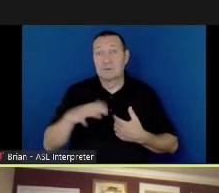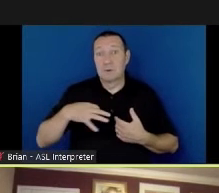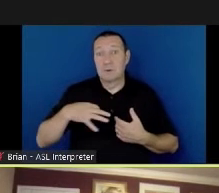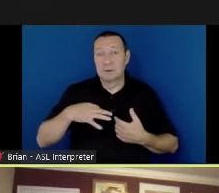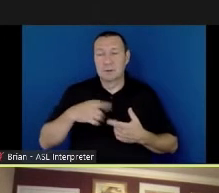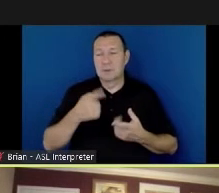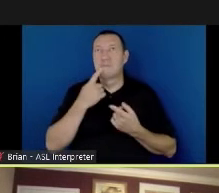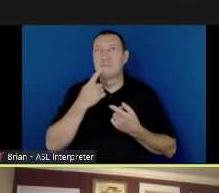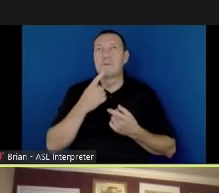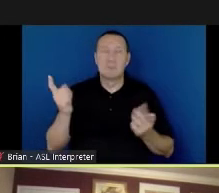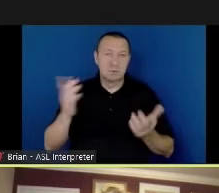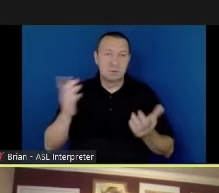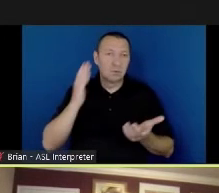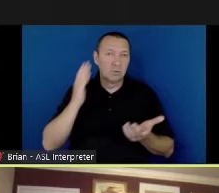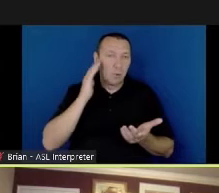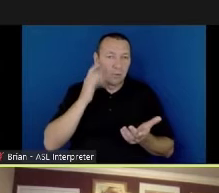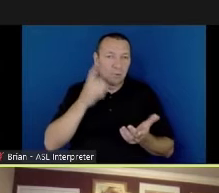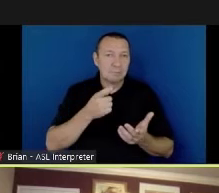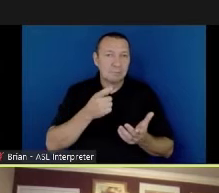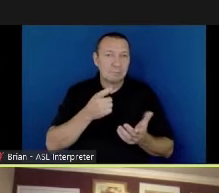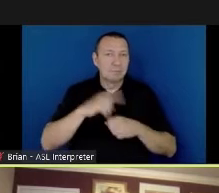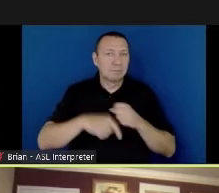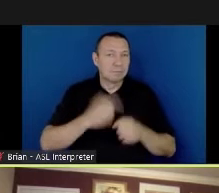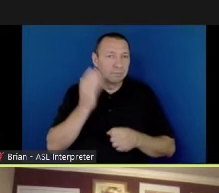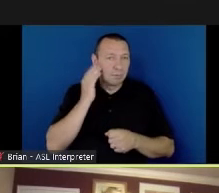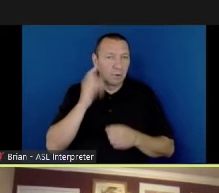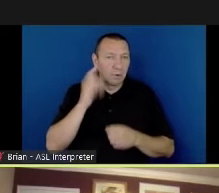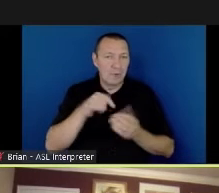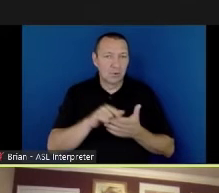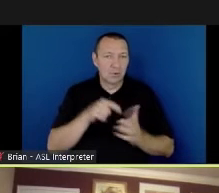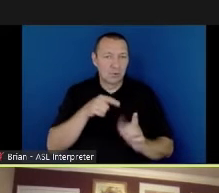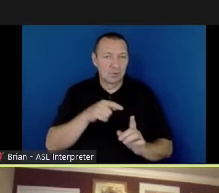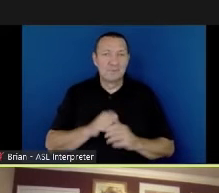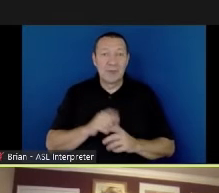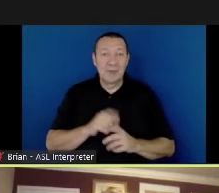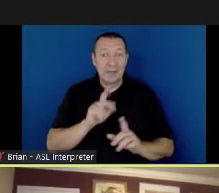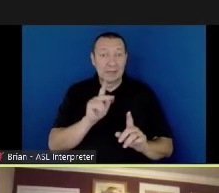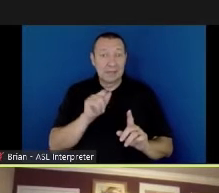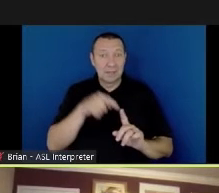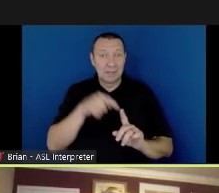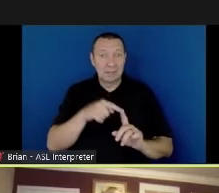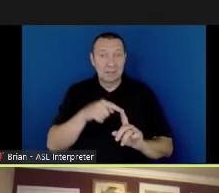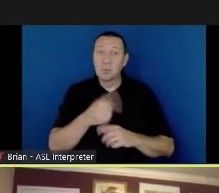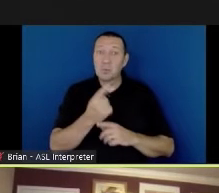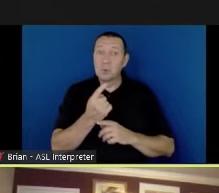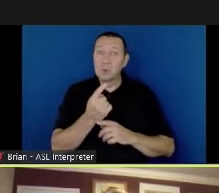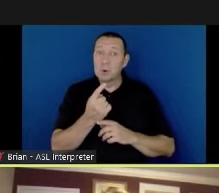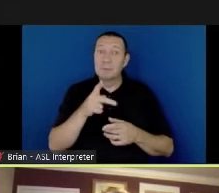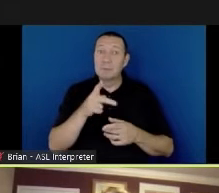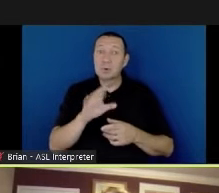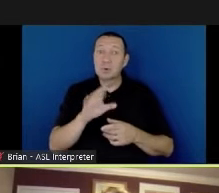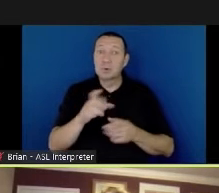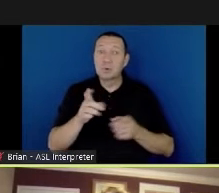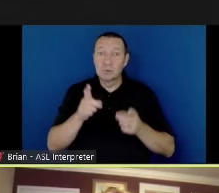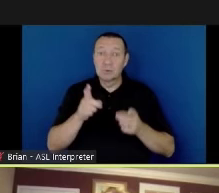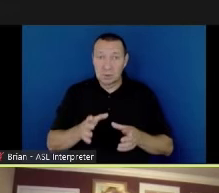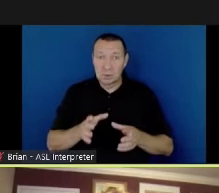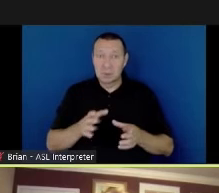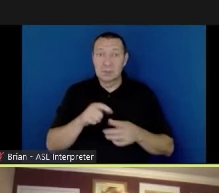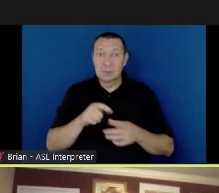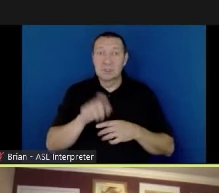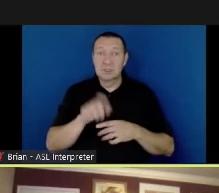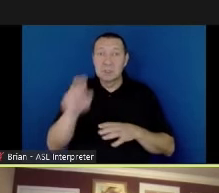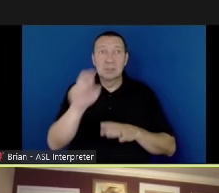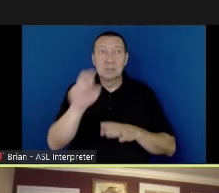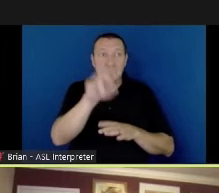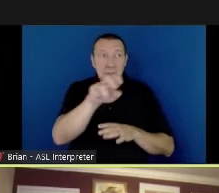known throughout the world. Kate has the distinction of being one of the only Peace Corps directors to serve in 4 Peace Corps posts,